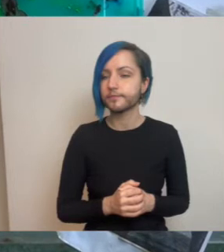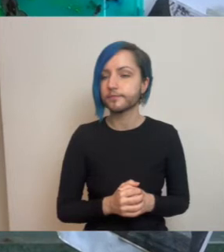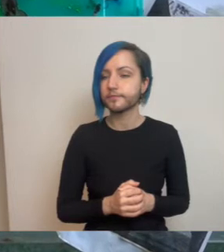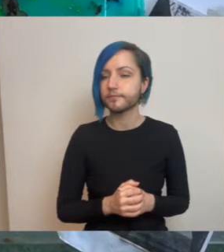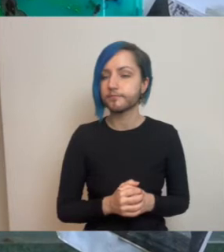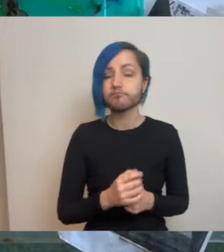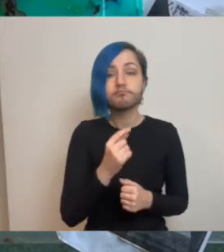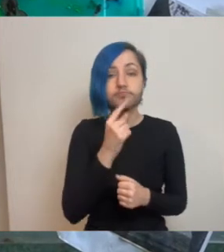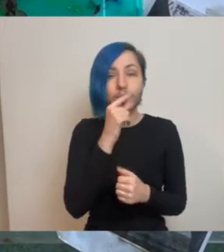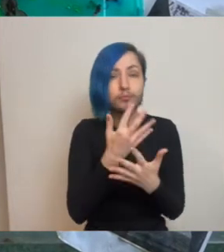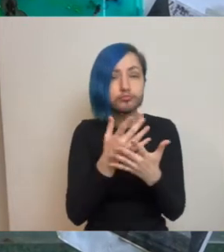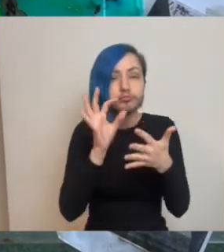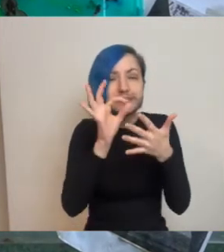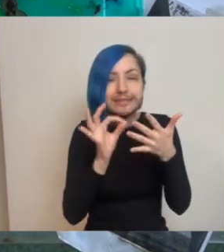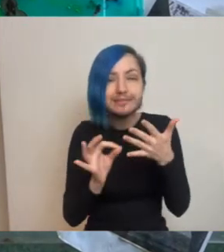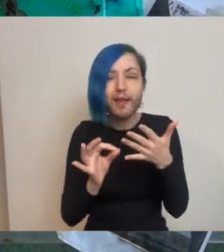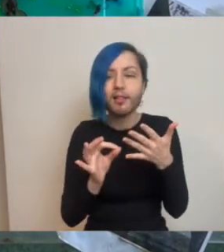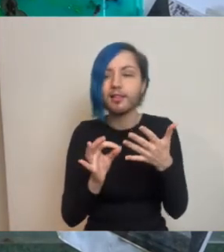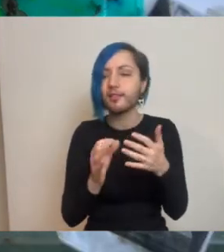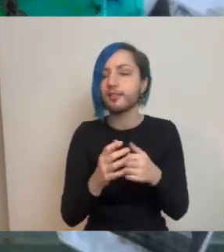quite a lot of detail.